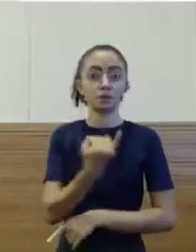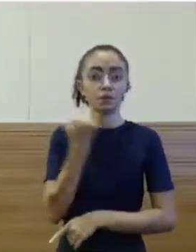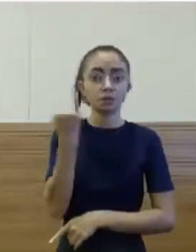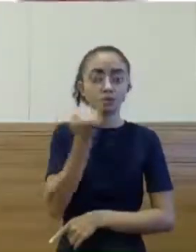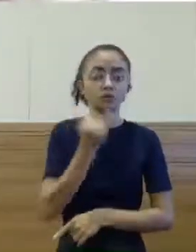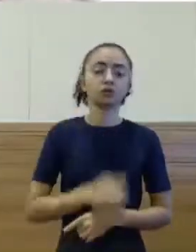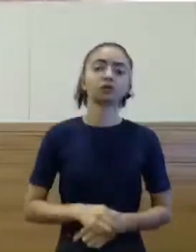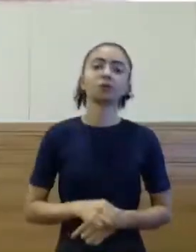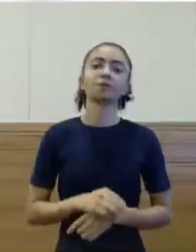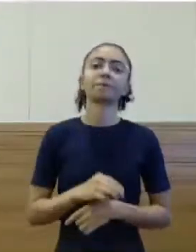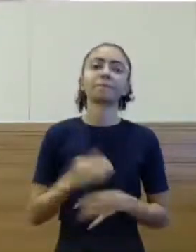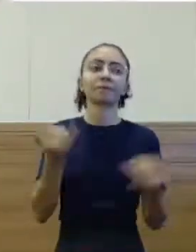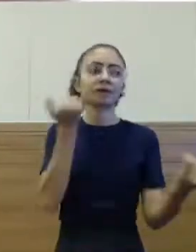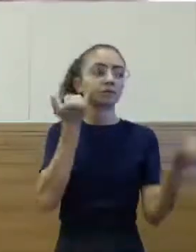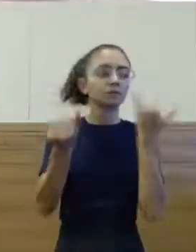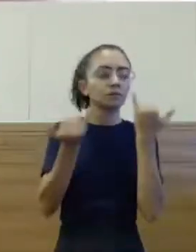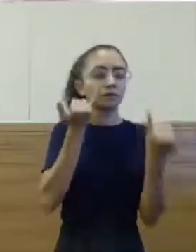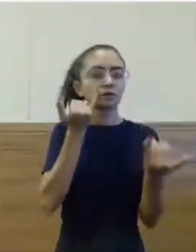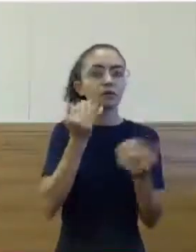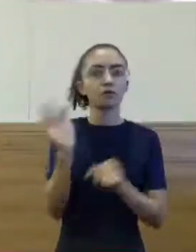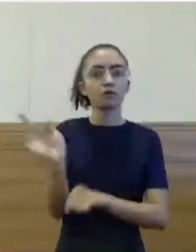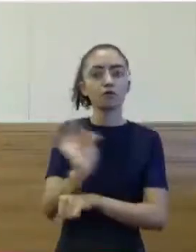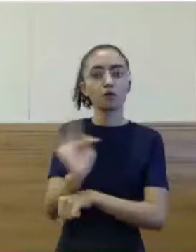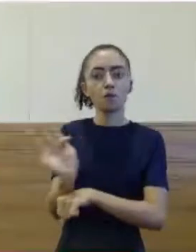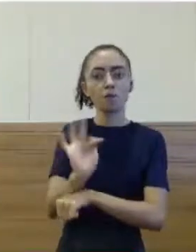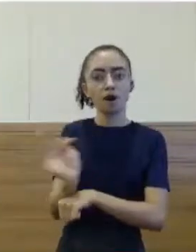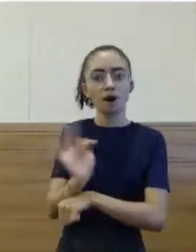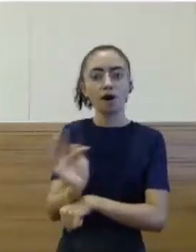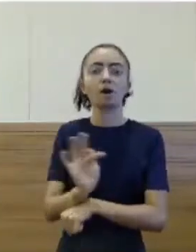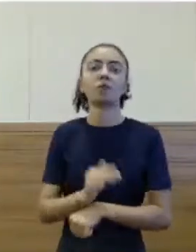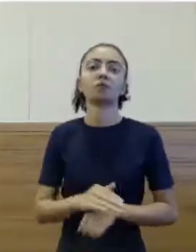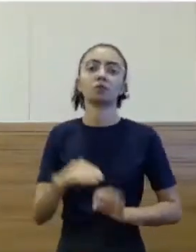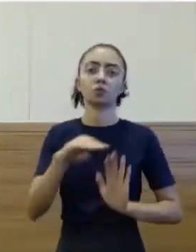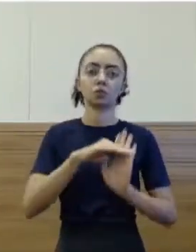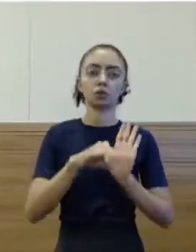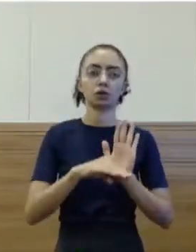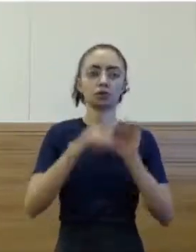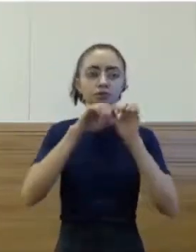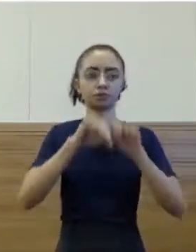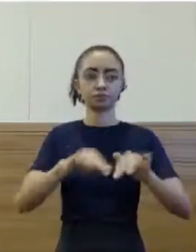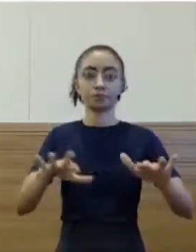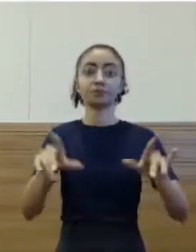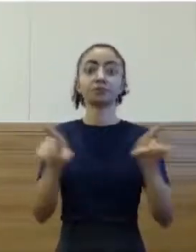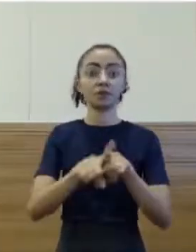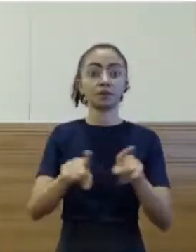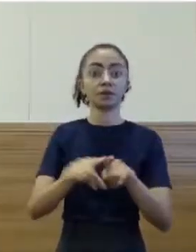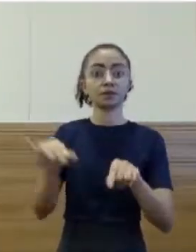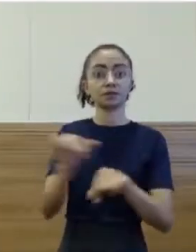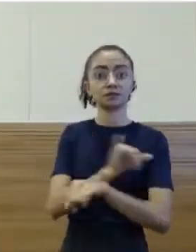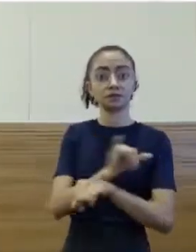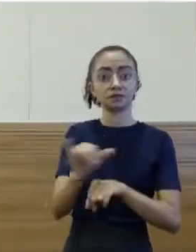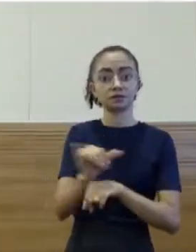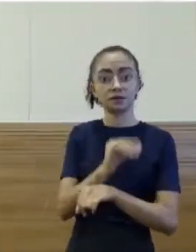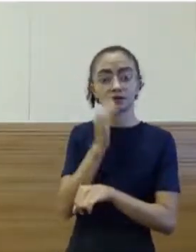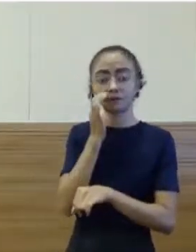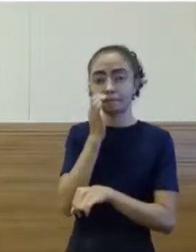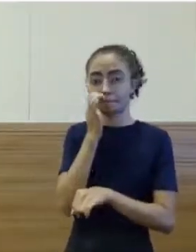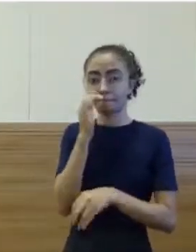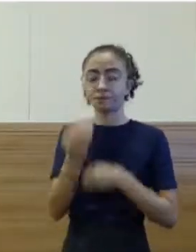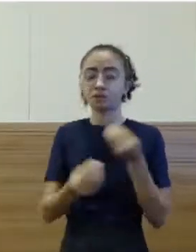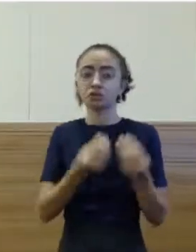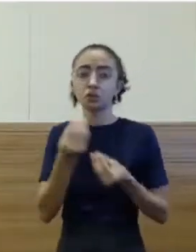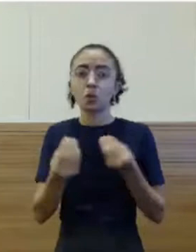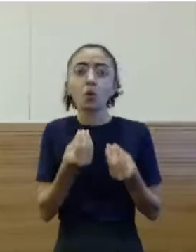important thing, besides the messages themselves that the guides bring, is to develop strategies